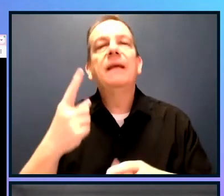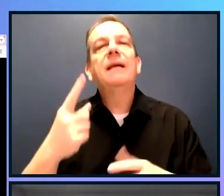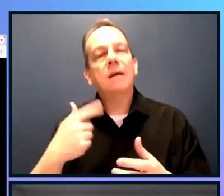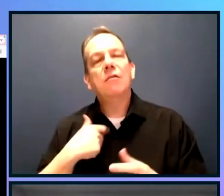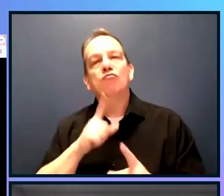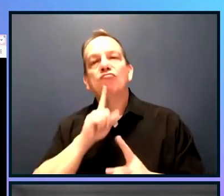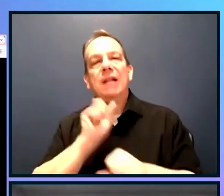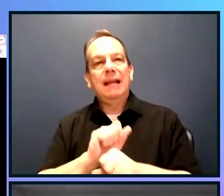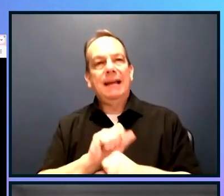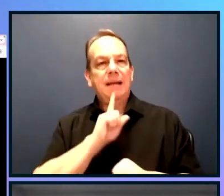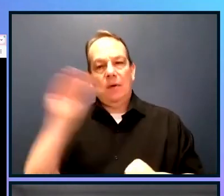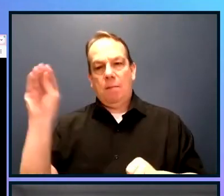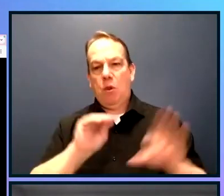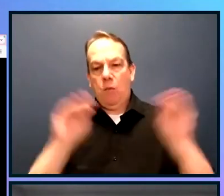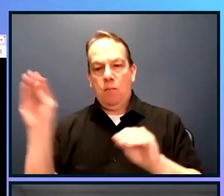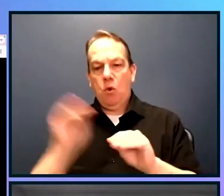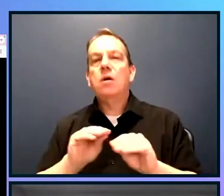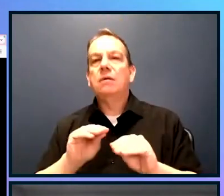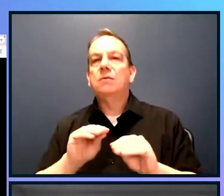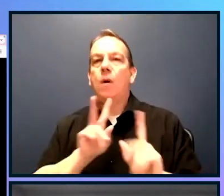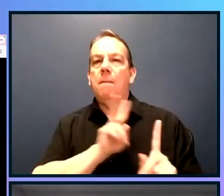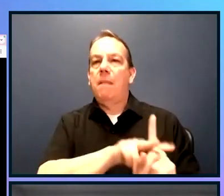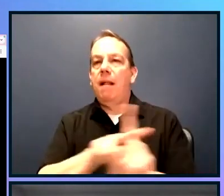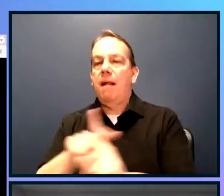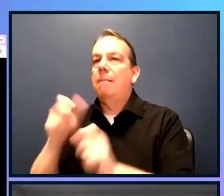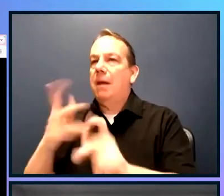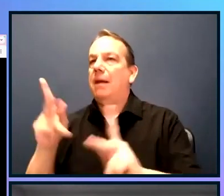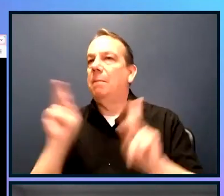help this information stick with people.